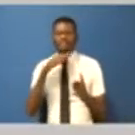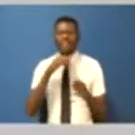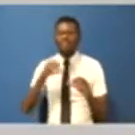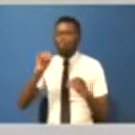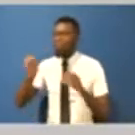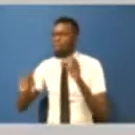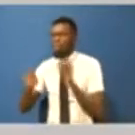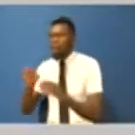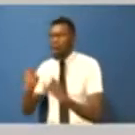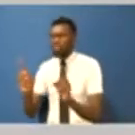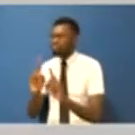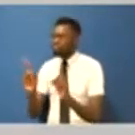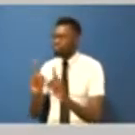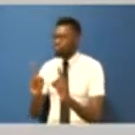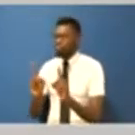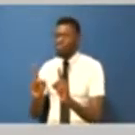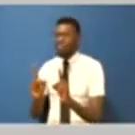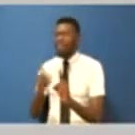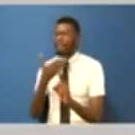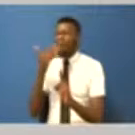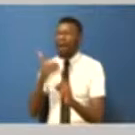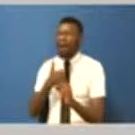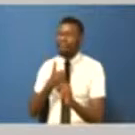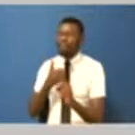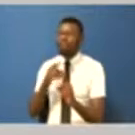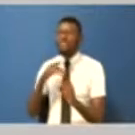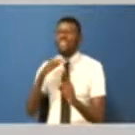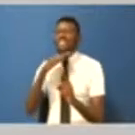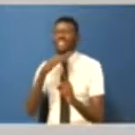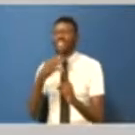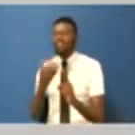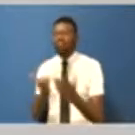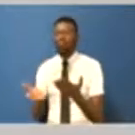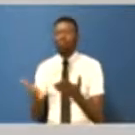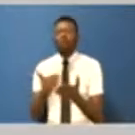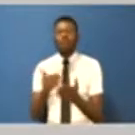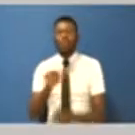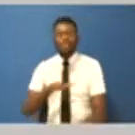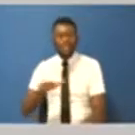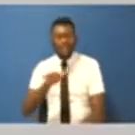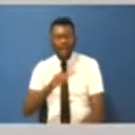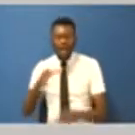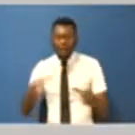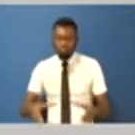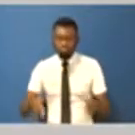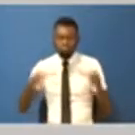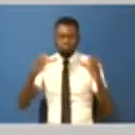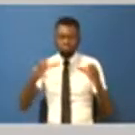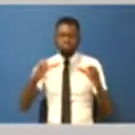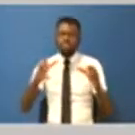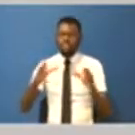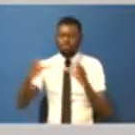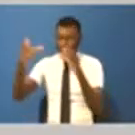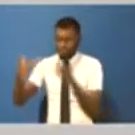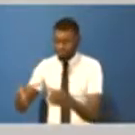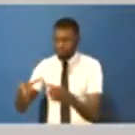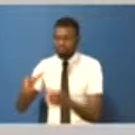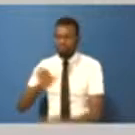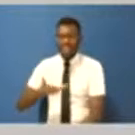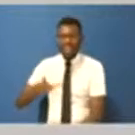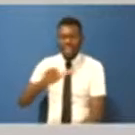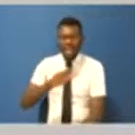where the garbage installation collection beans are placed in every estate in